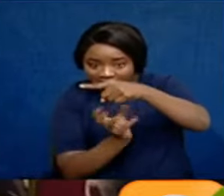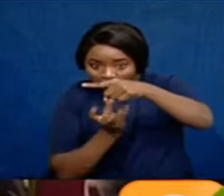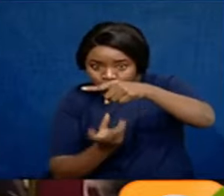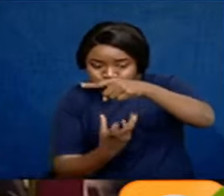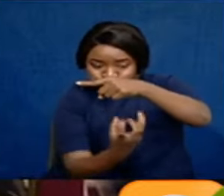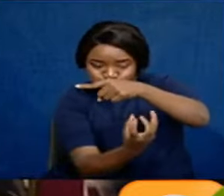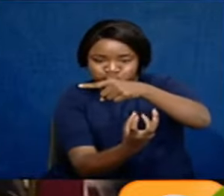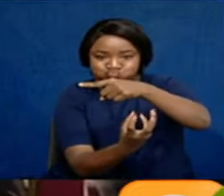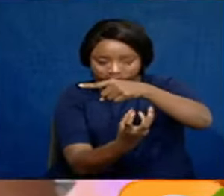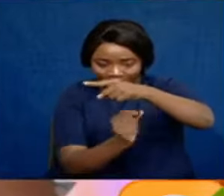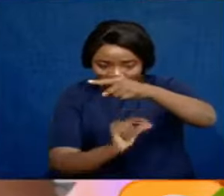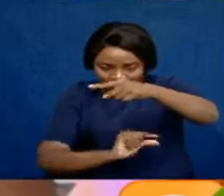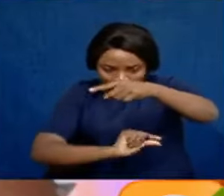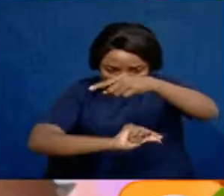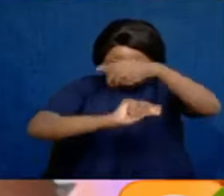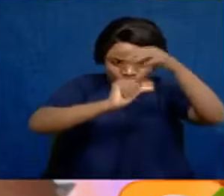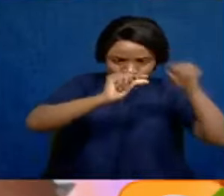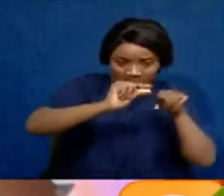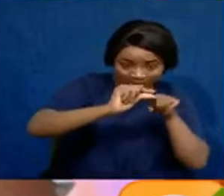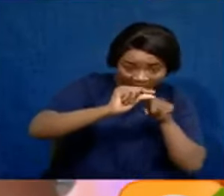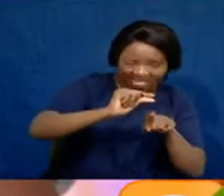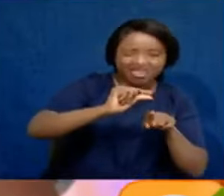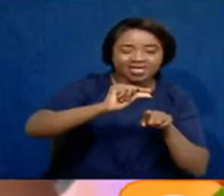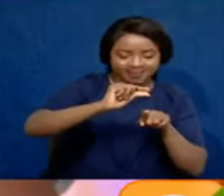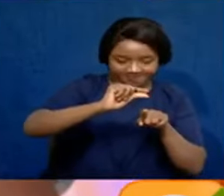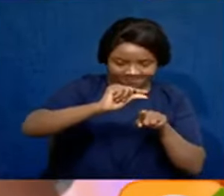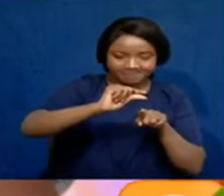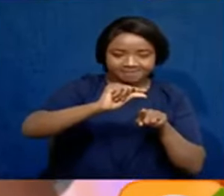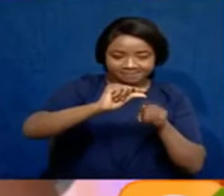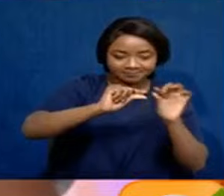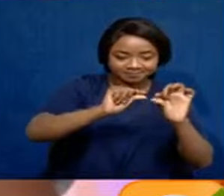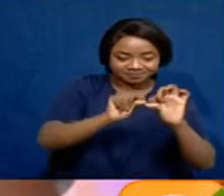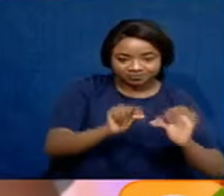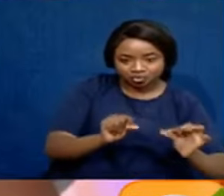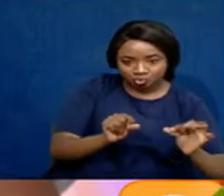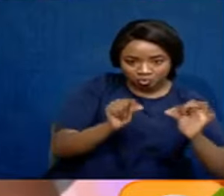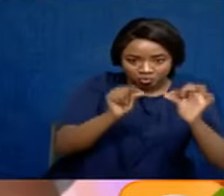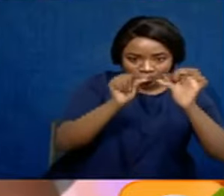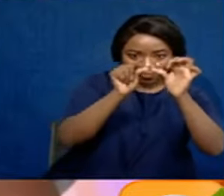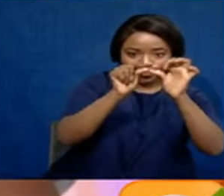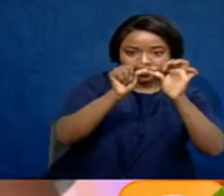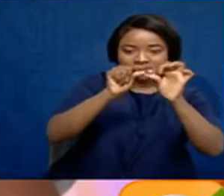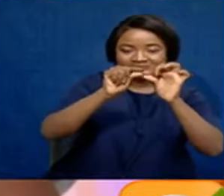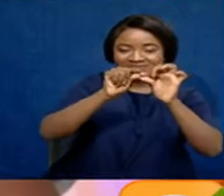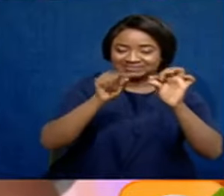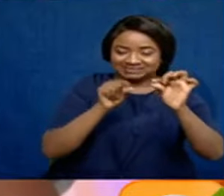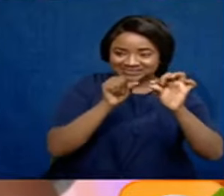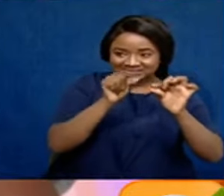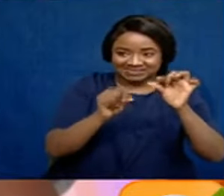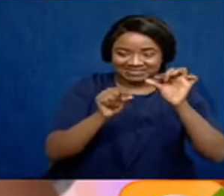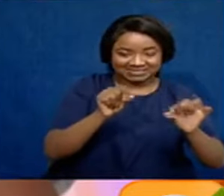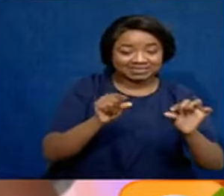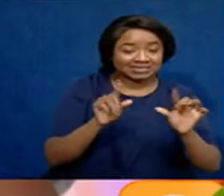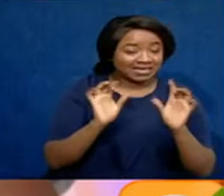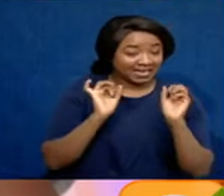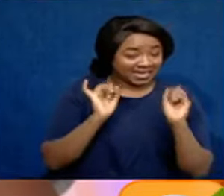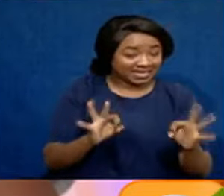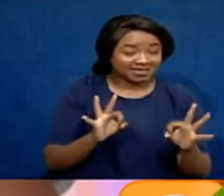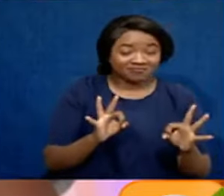the bladder out, such that the tube passes through the prostate. Not surprising, therefore, that if